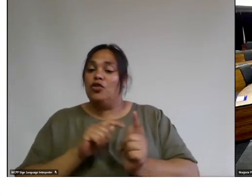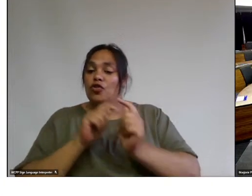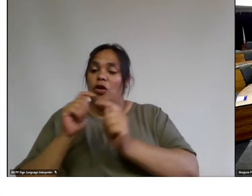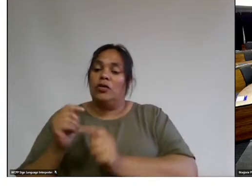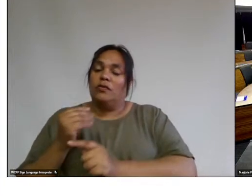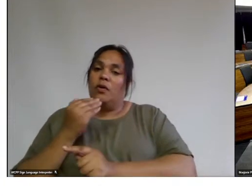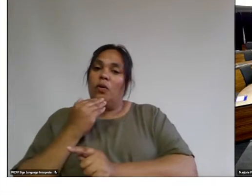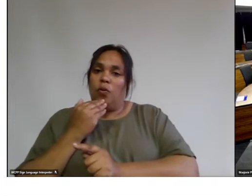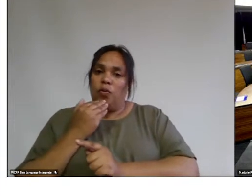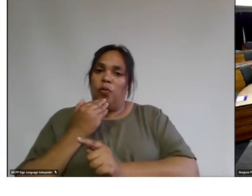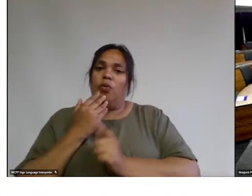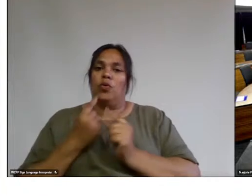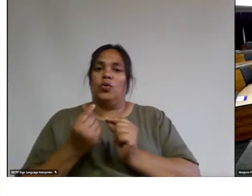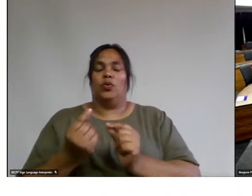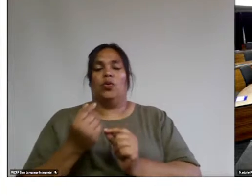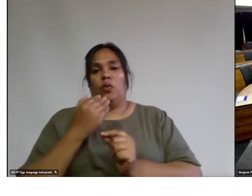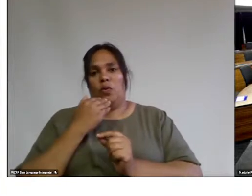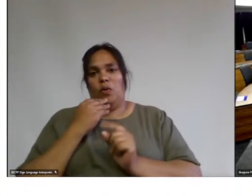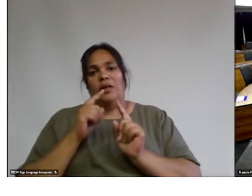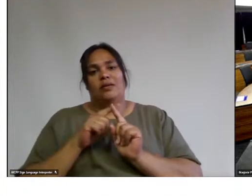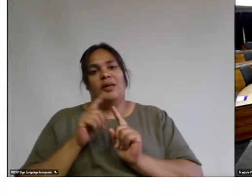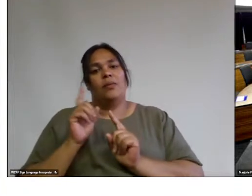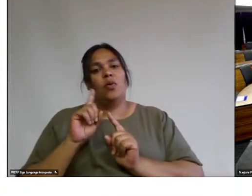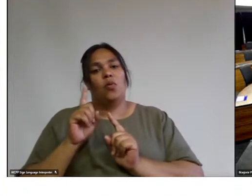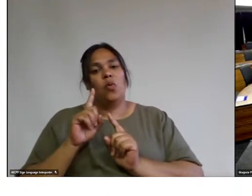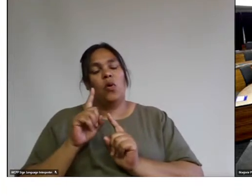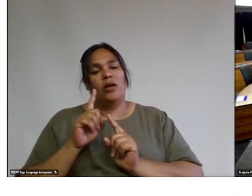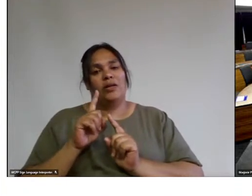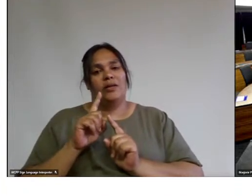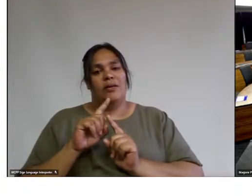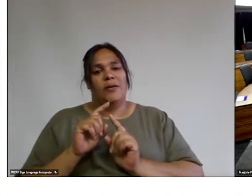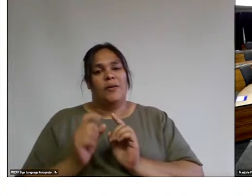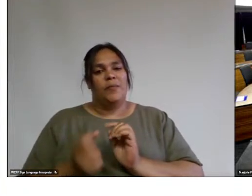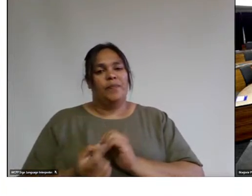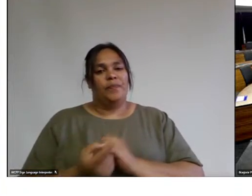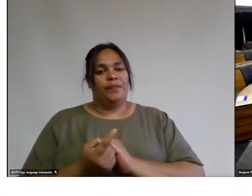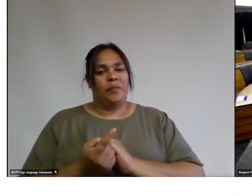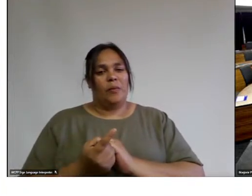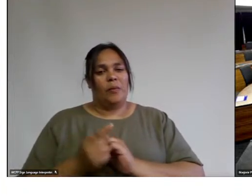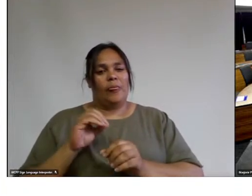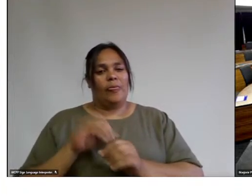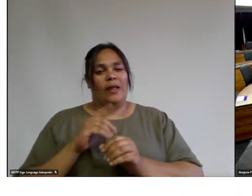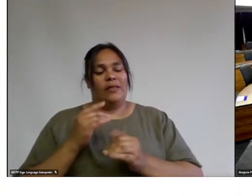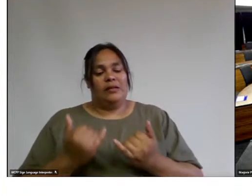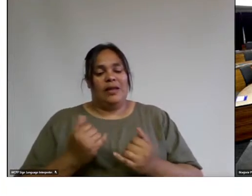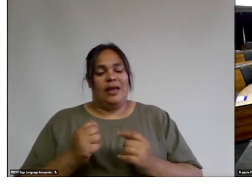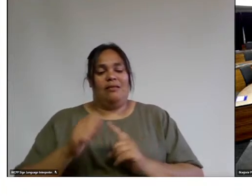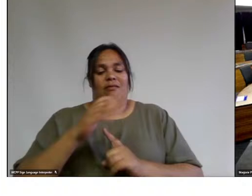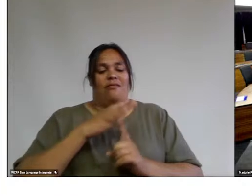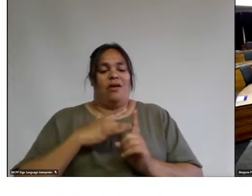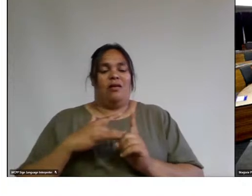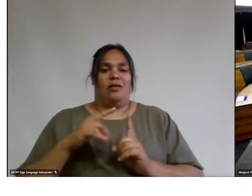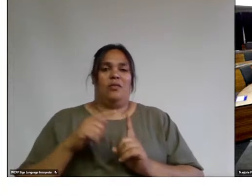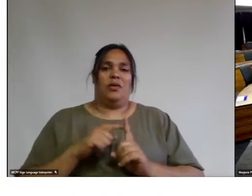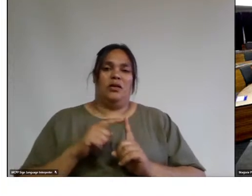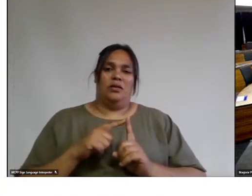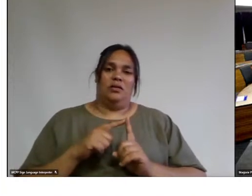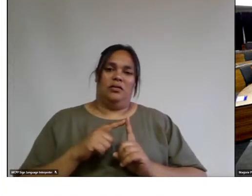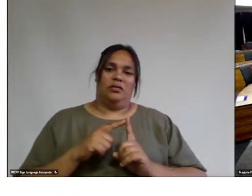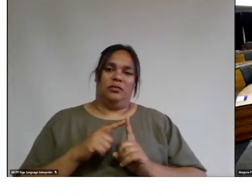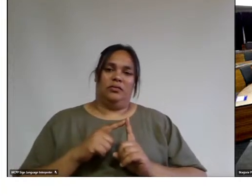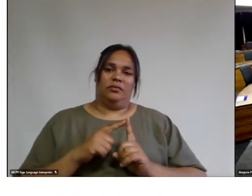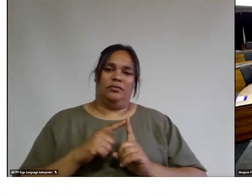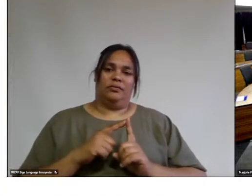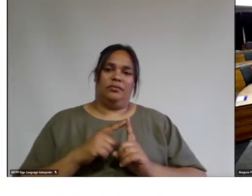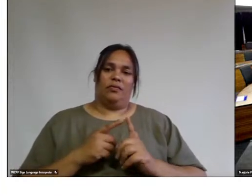transfers done to, and what would have spiked in this current environment